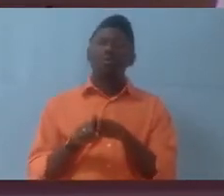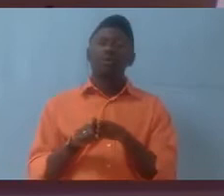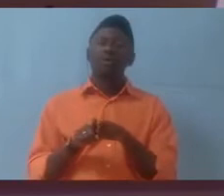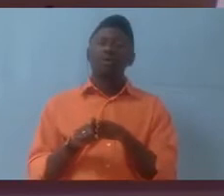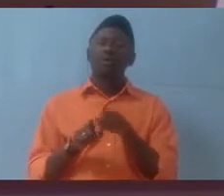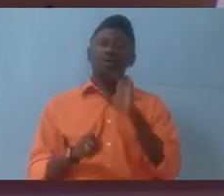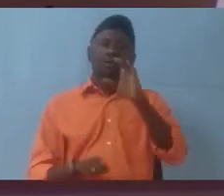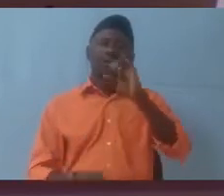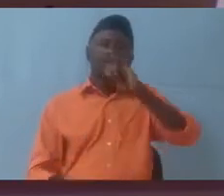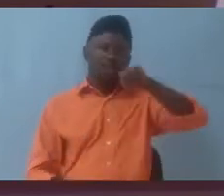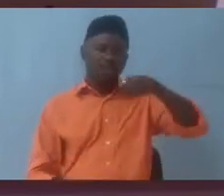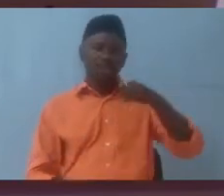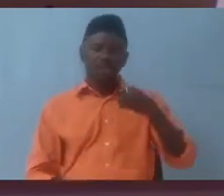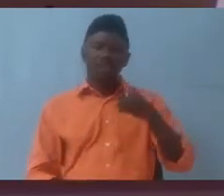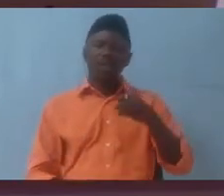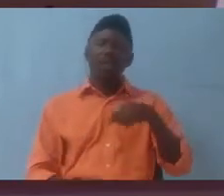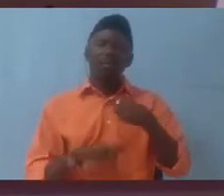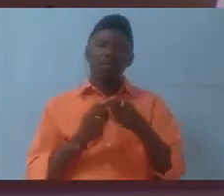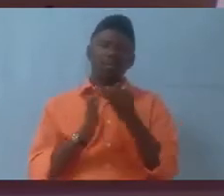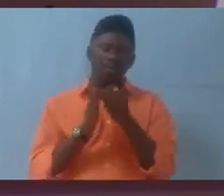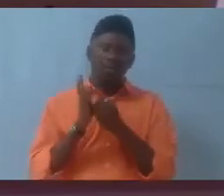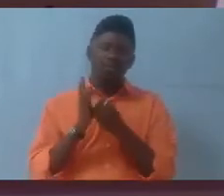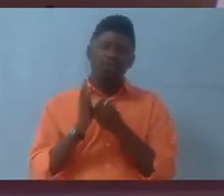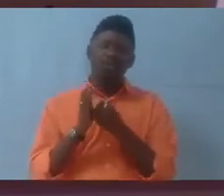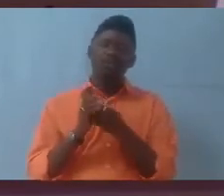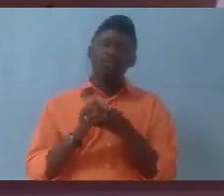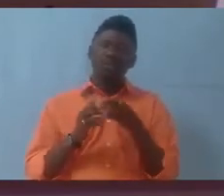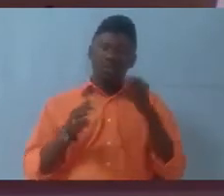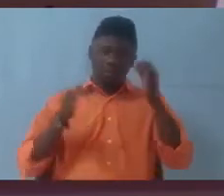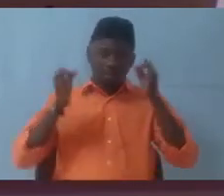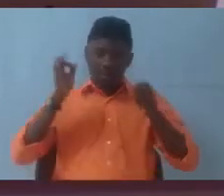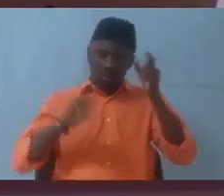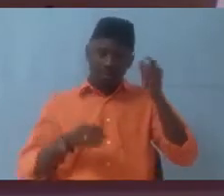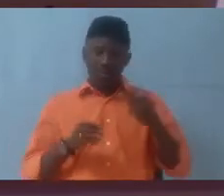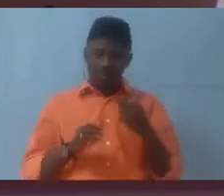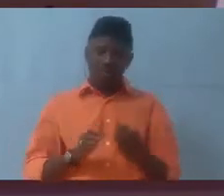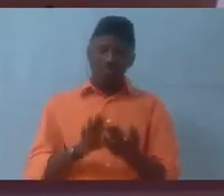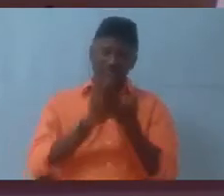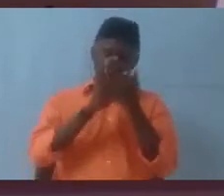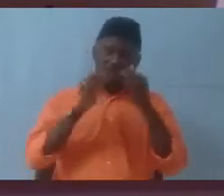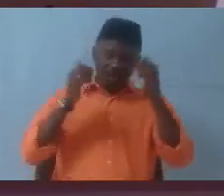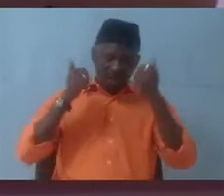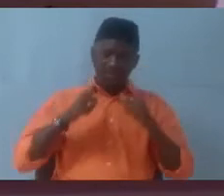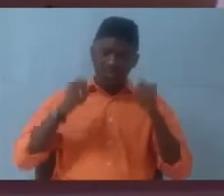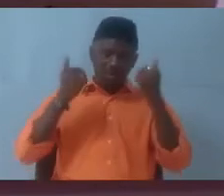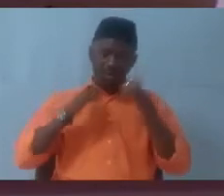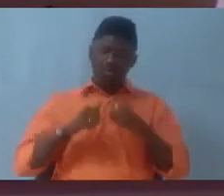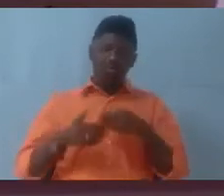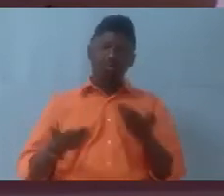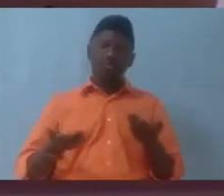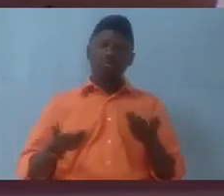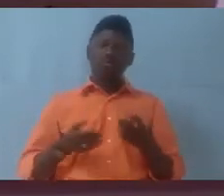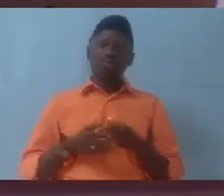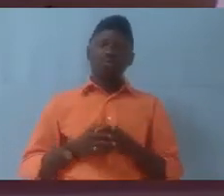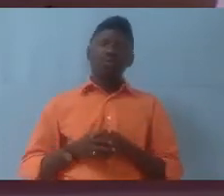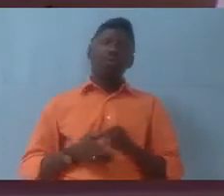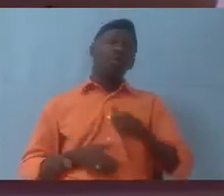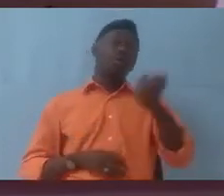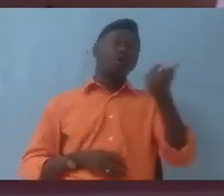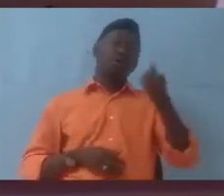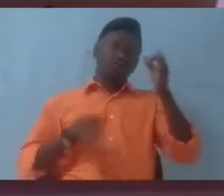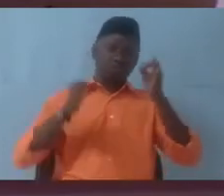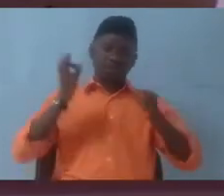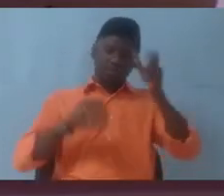were facing. Té mënu leen wona gisante ak chief justice bi lu aju ci li nga xamné mo daan dal magistrate yi. Other magistrates were